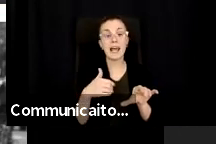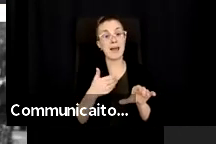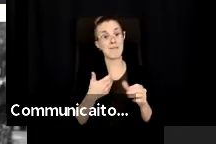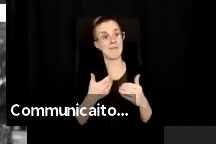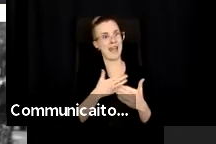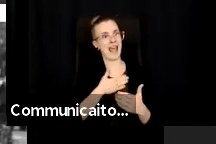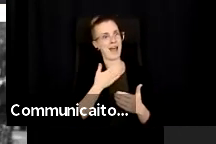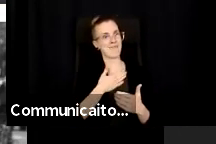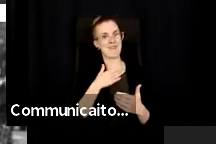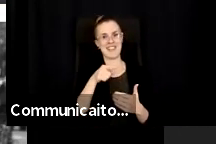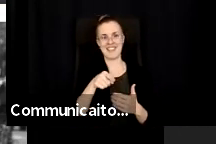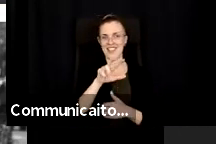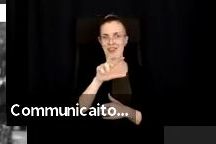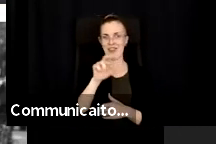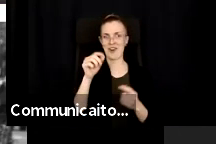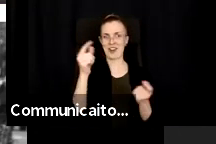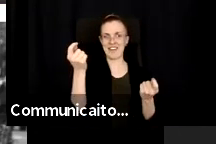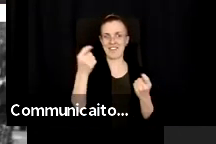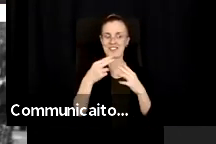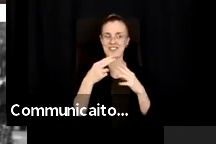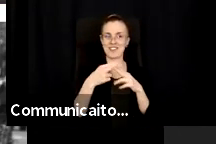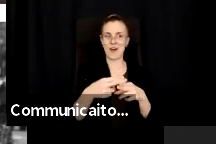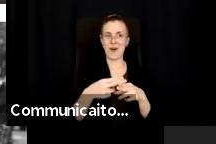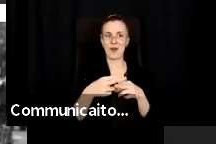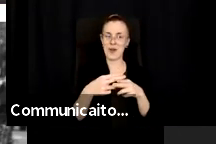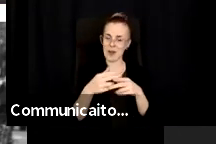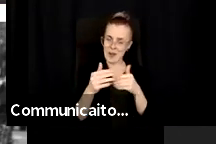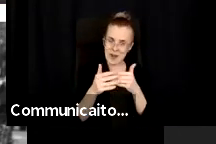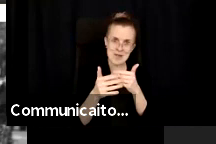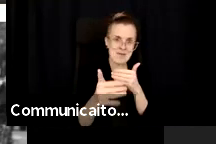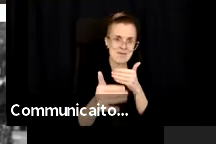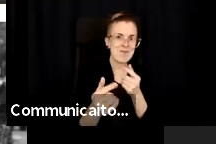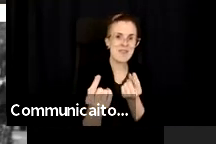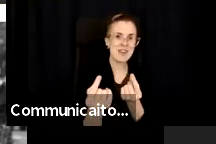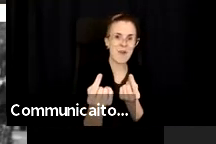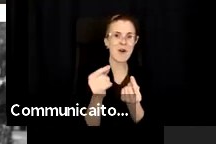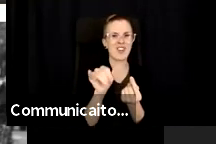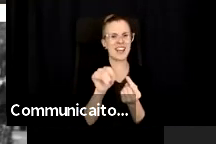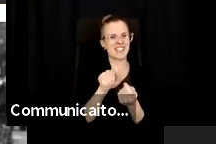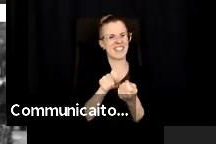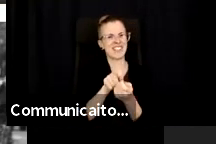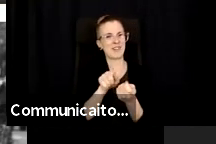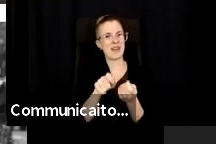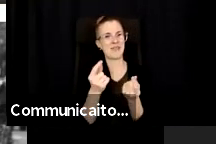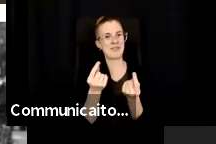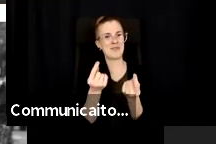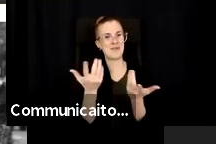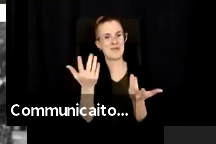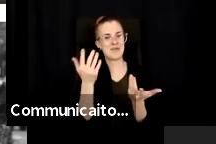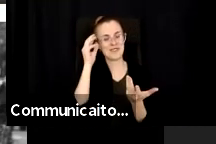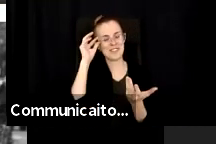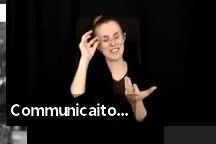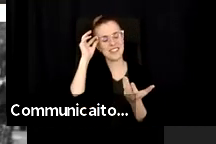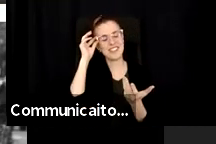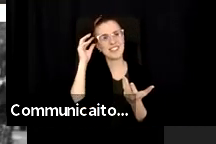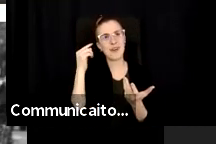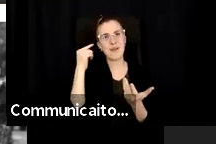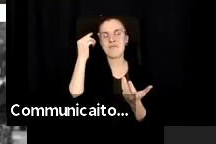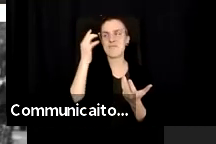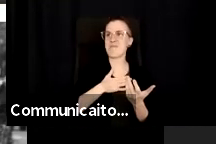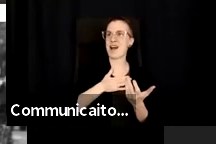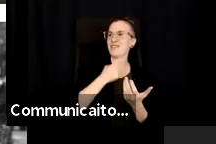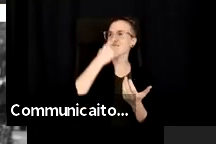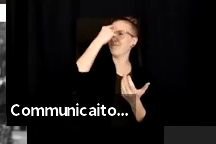is called Moving Forward, because that's exactly what we have to do. So The ADA, the way I see it, is a